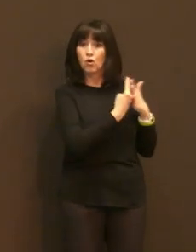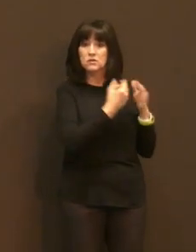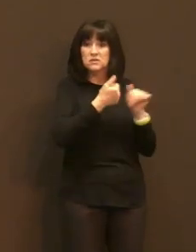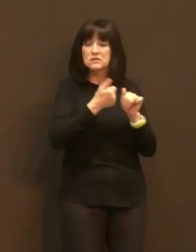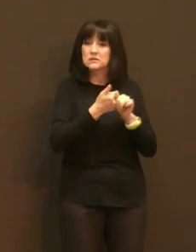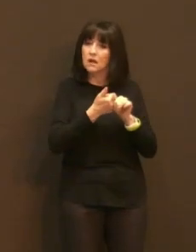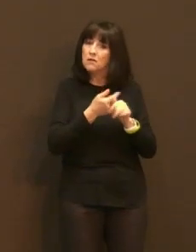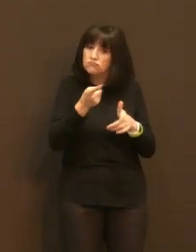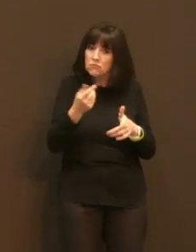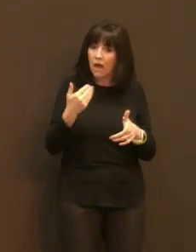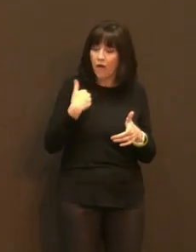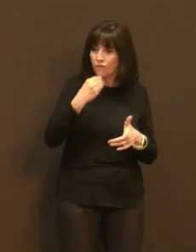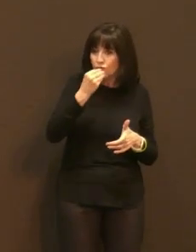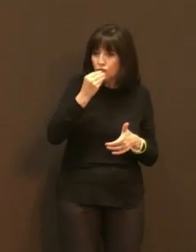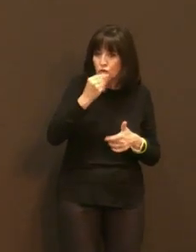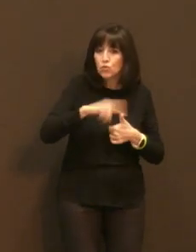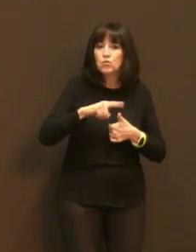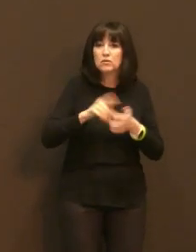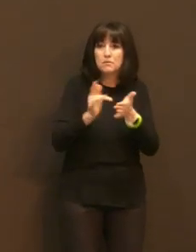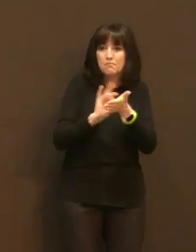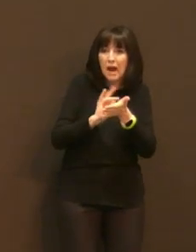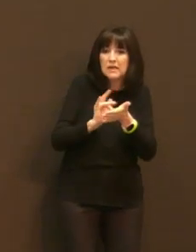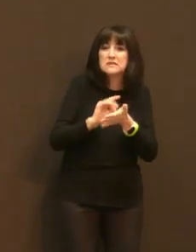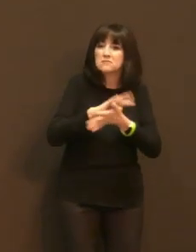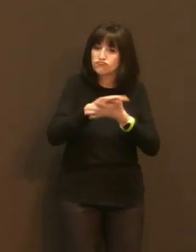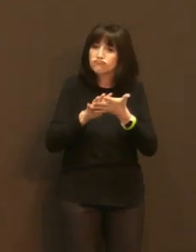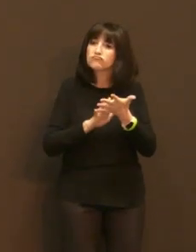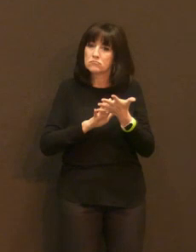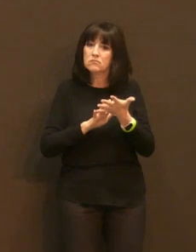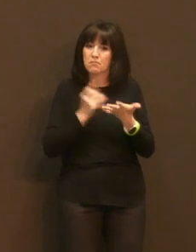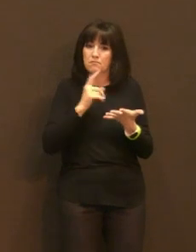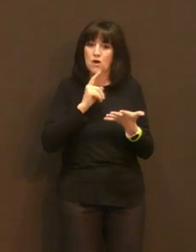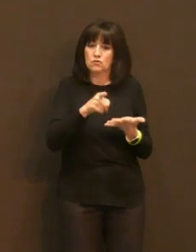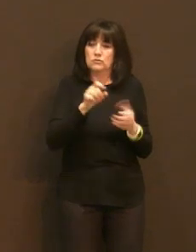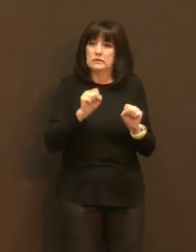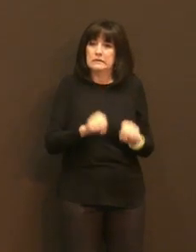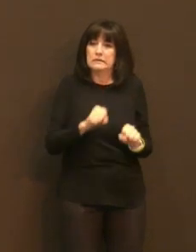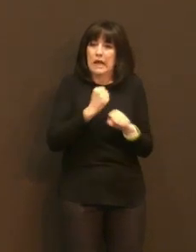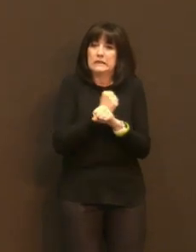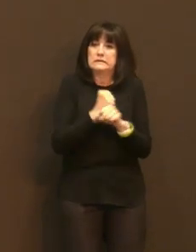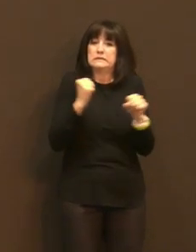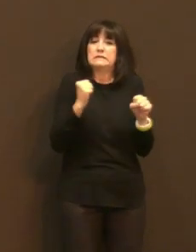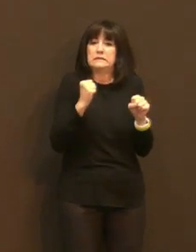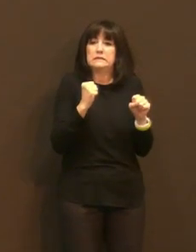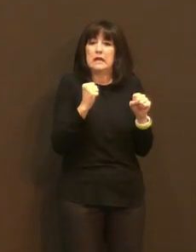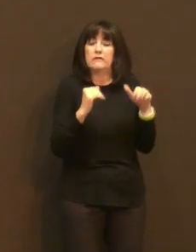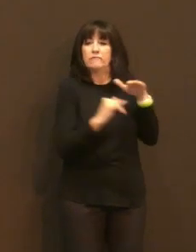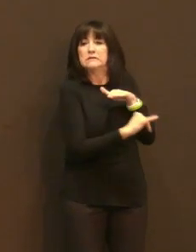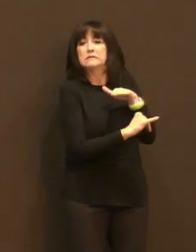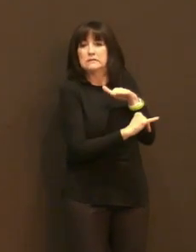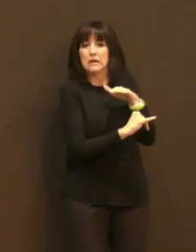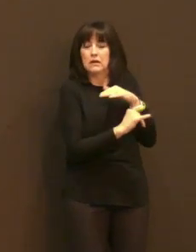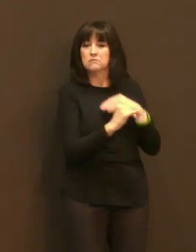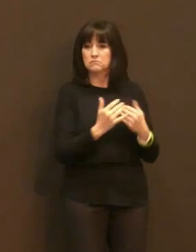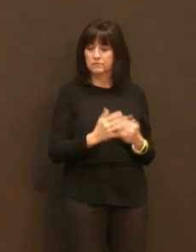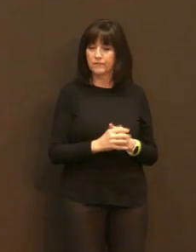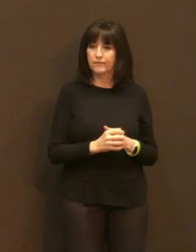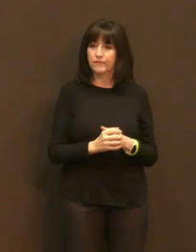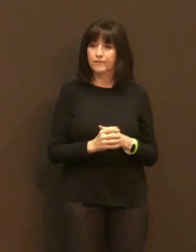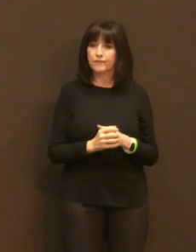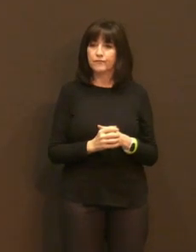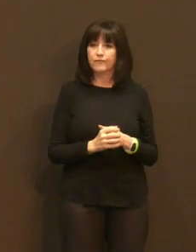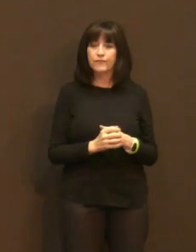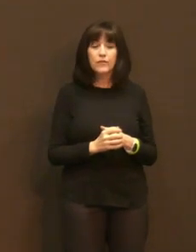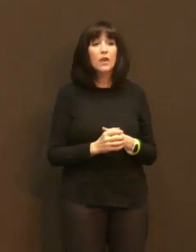services like pharmaceuticals, etc., to be able to safely isolate. And then, as I mentioned, the